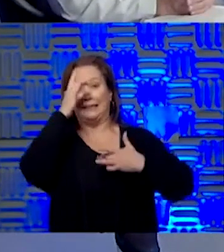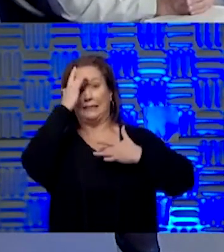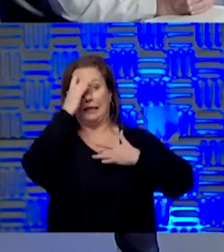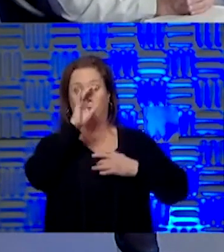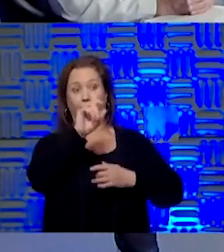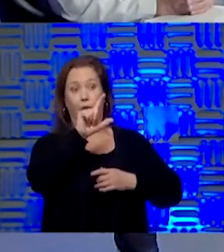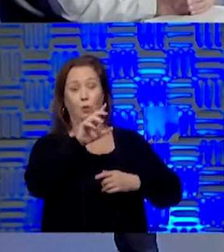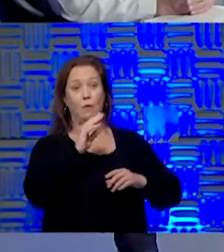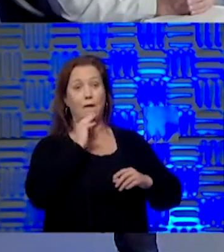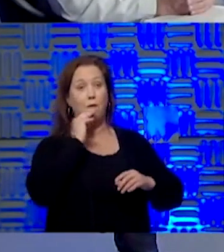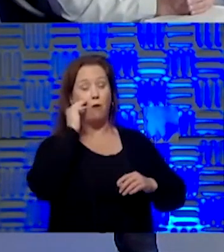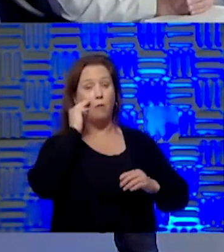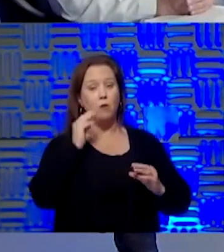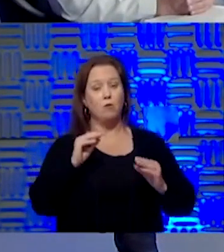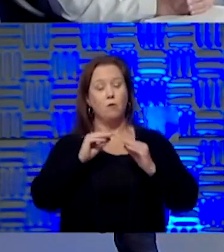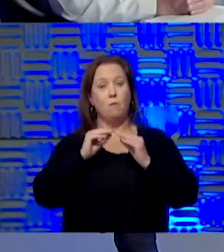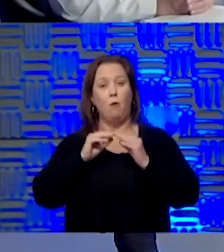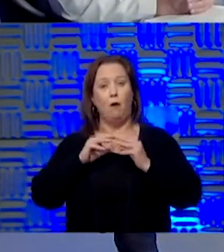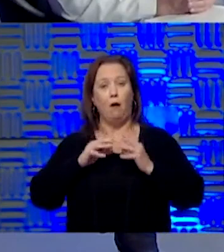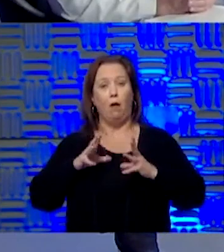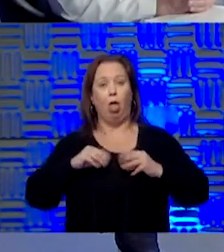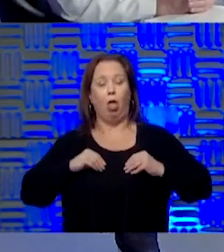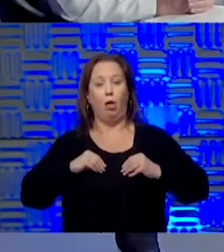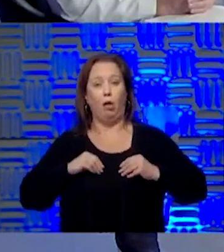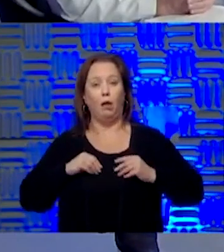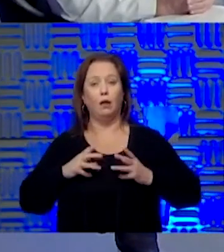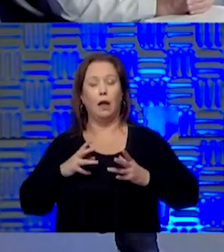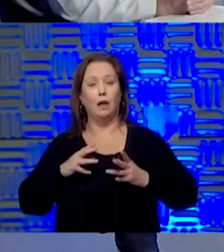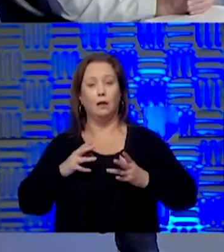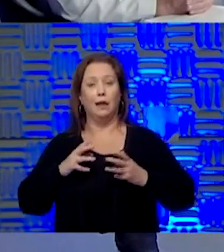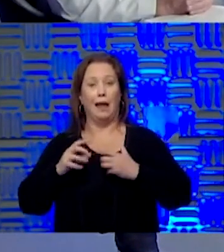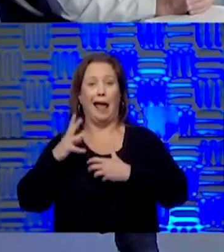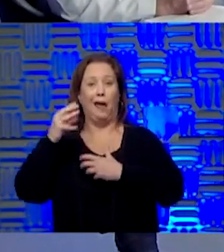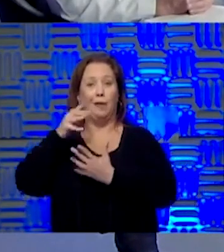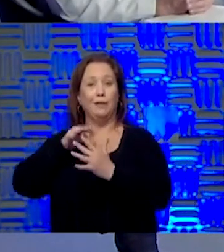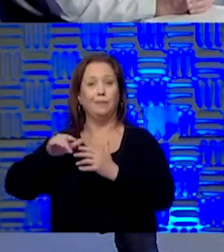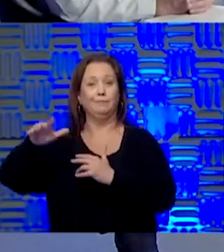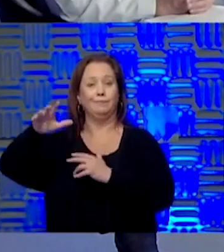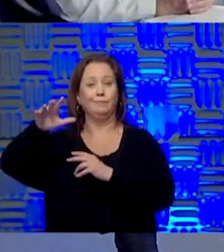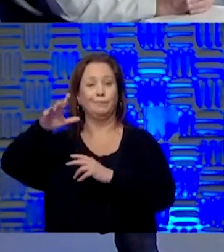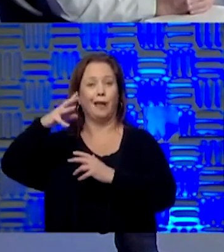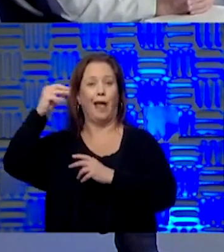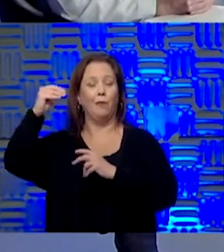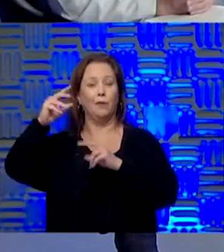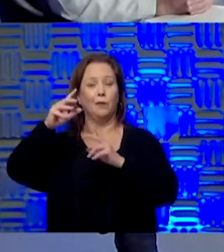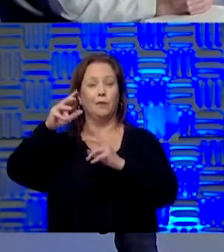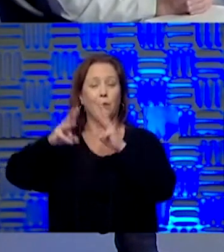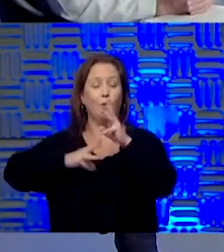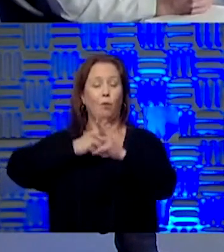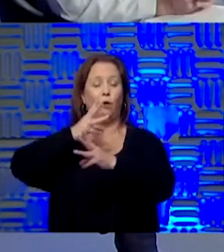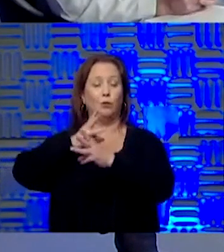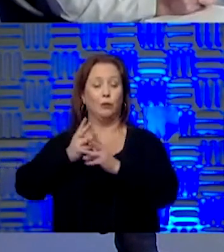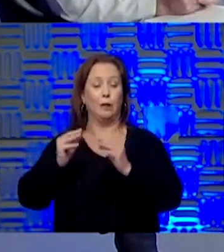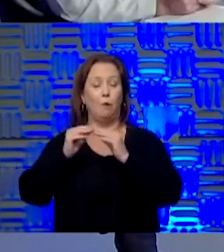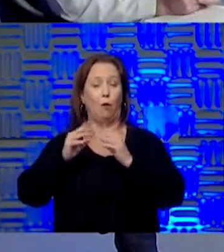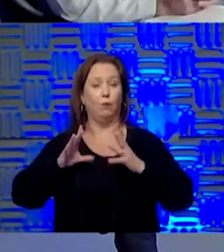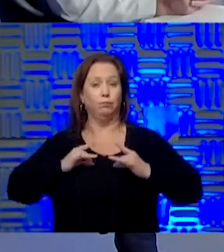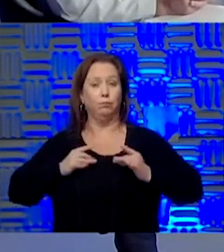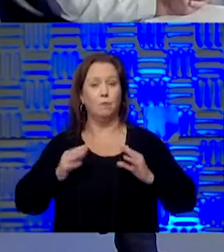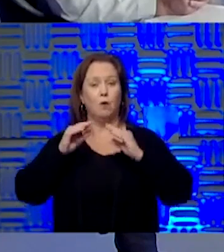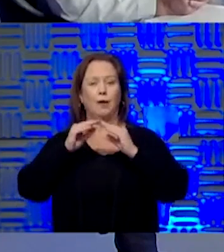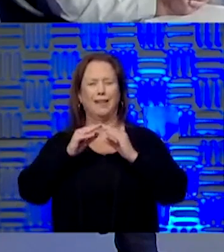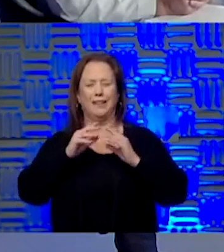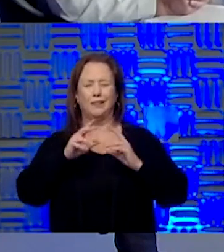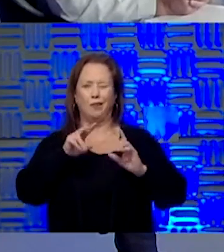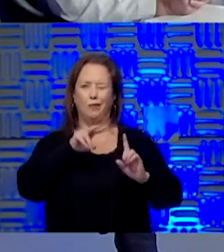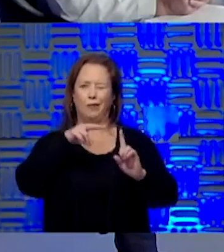home, you're more susceptible to another virus because you're back out in the public again. Right. So, I mean, it's one of those things like, okay, well, that may not be entirely the way to